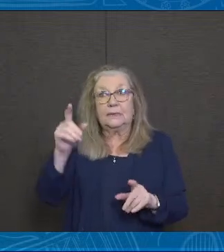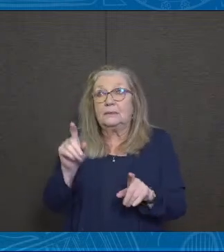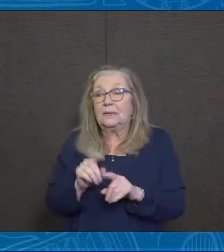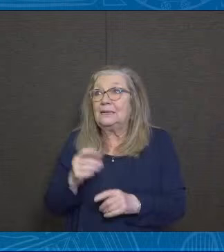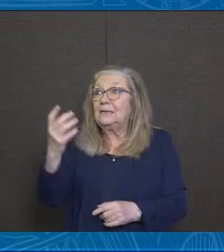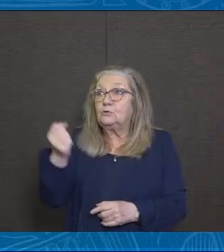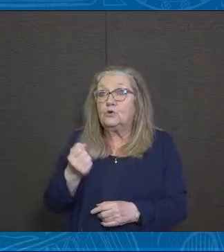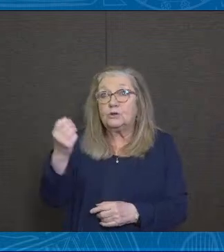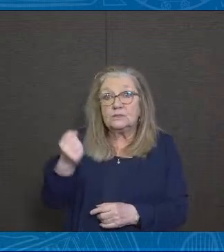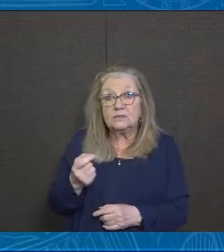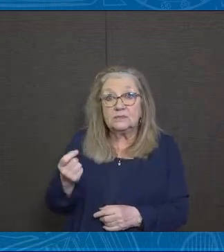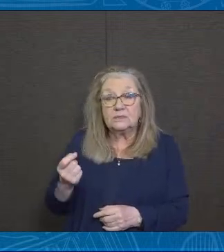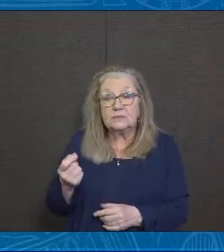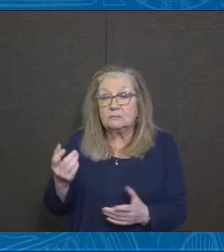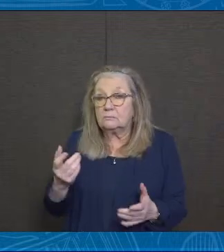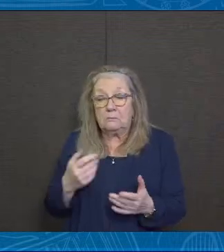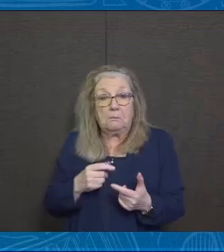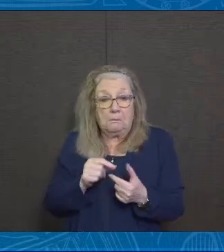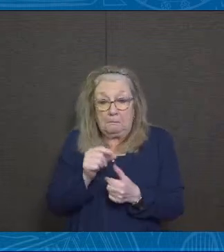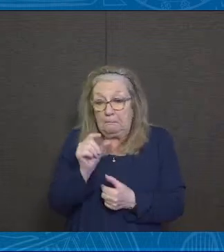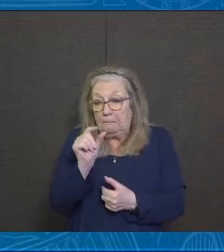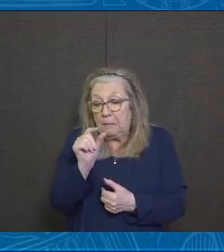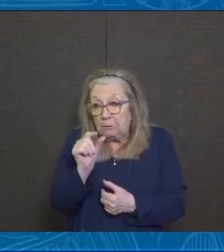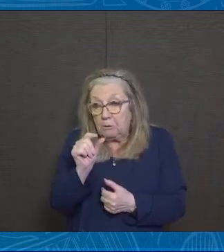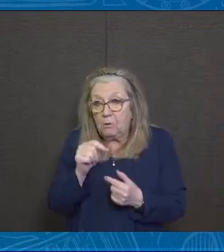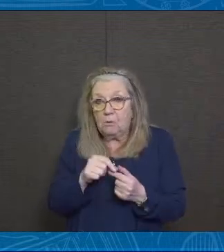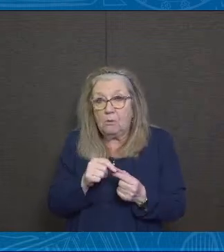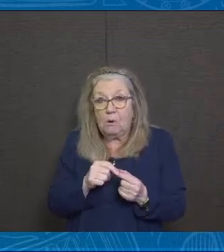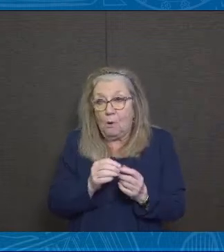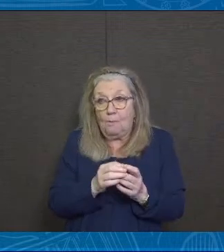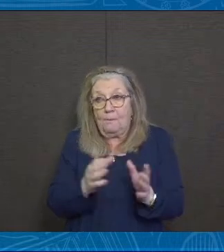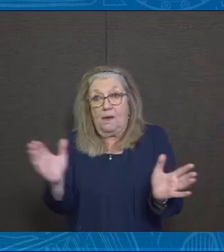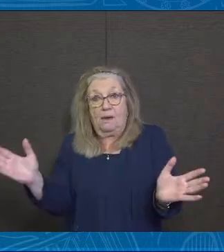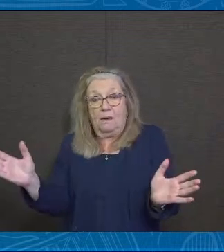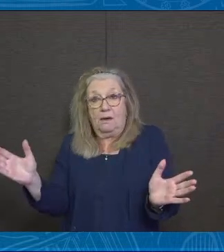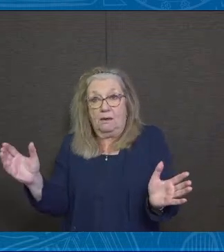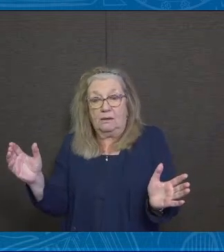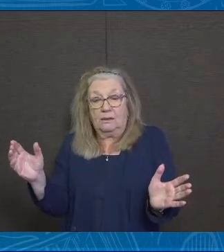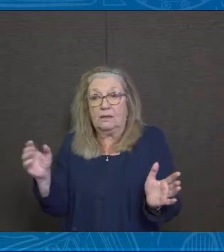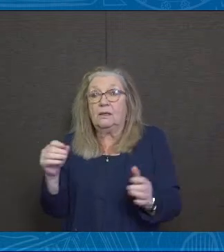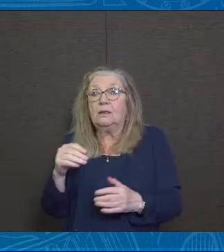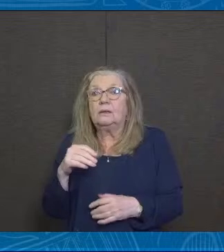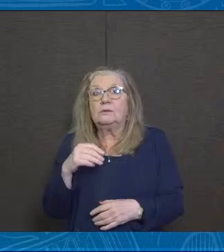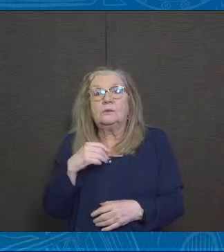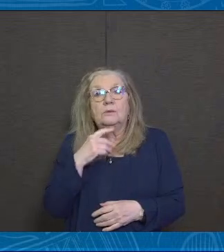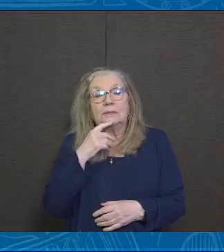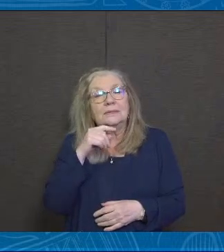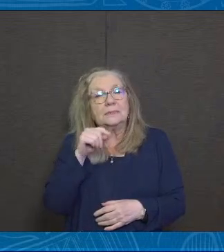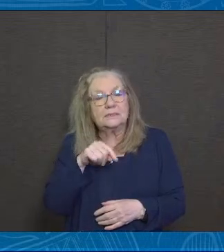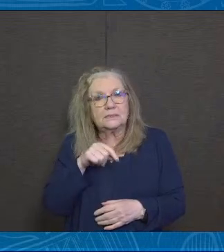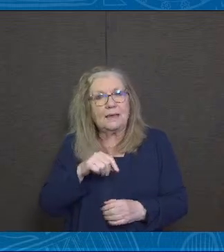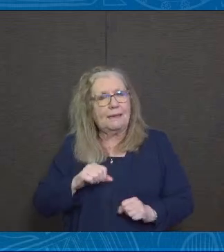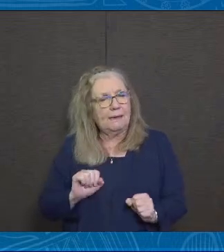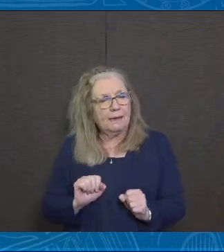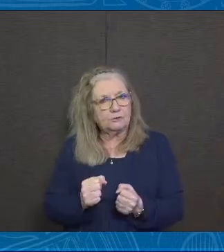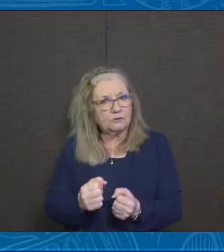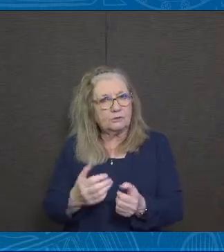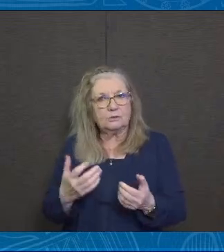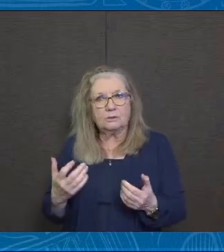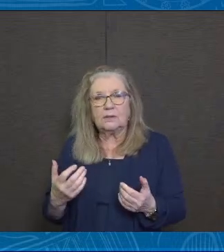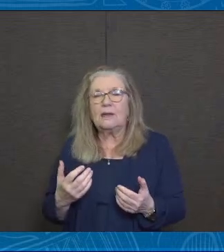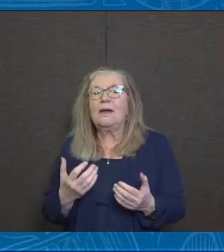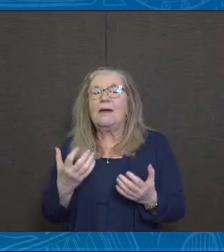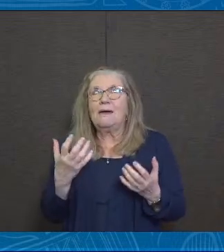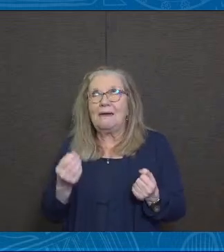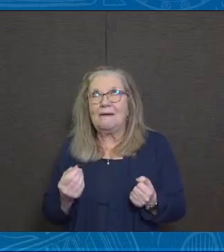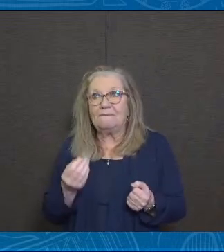all its forms, whether it's micro or parametric. Anticipatory action, contingency